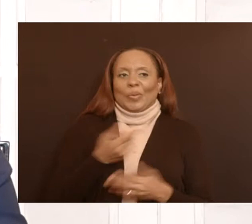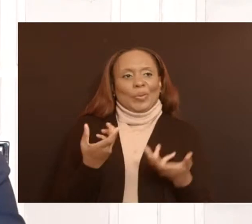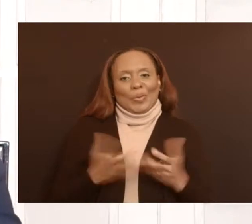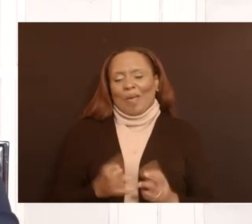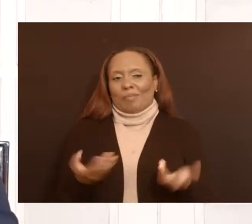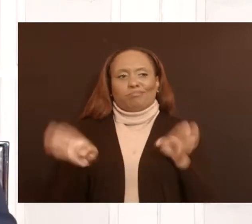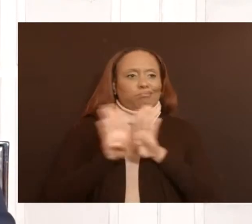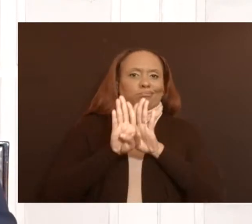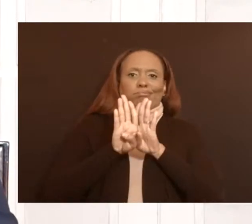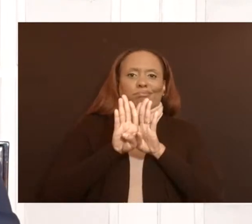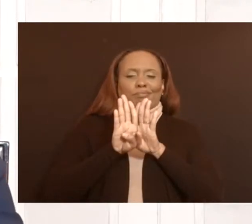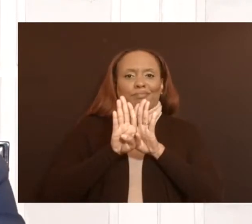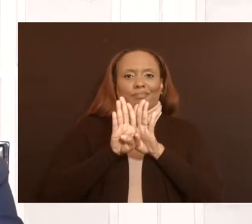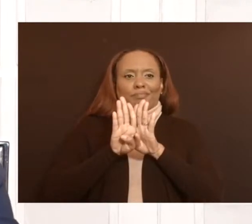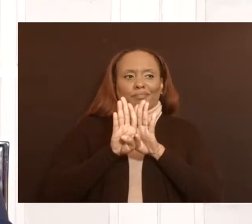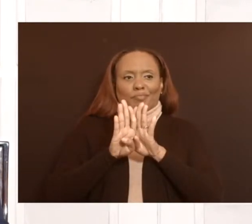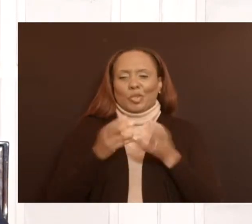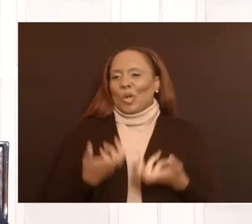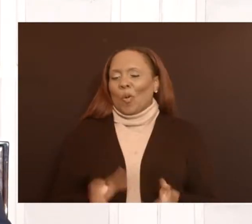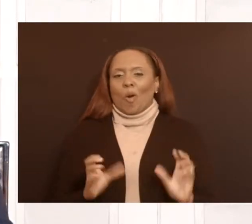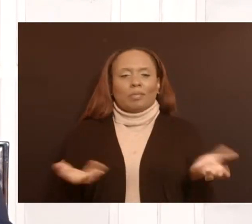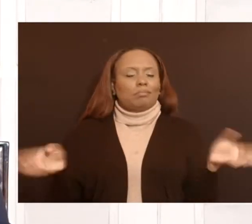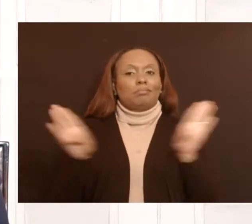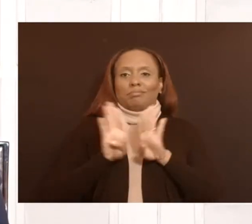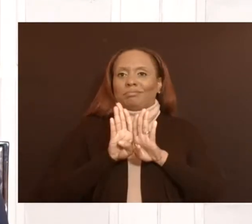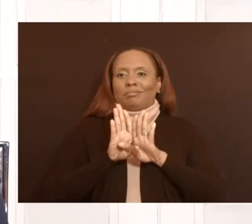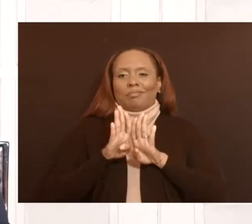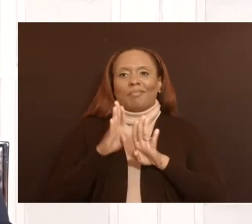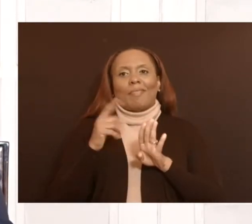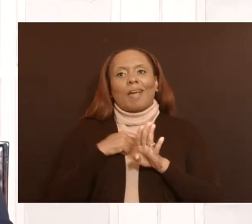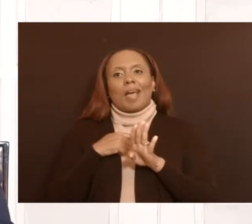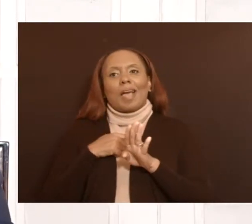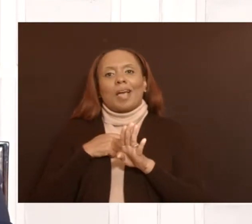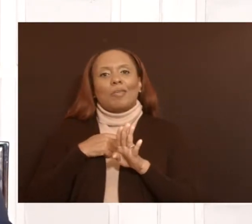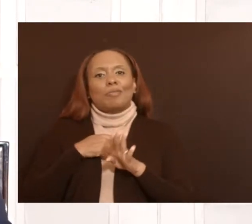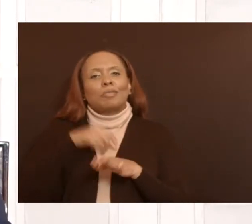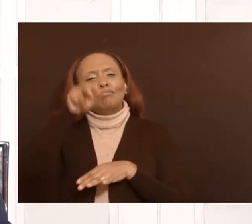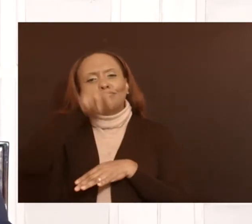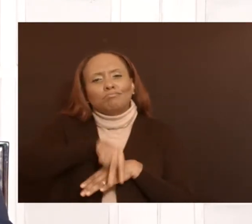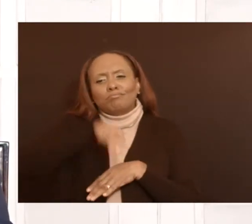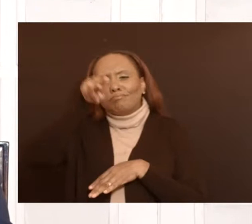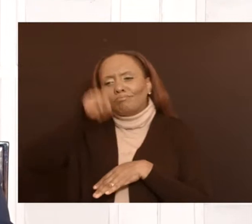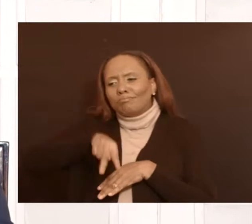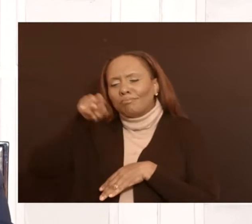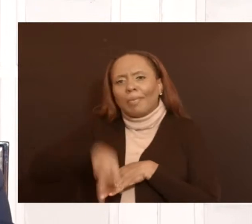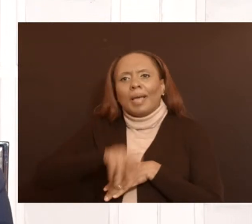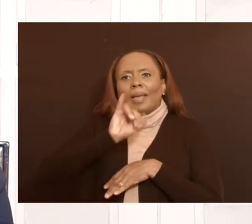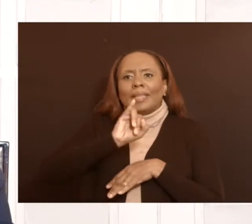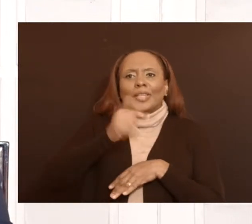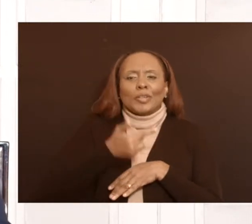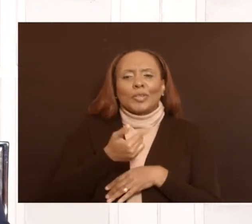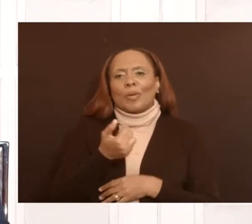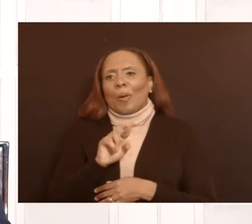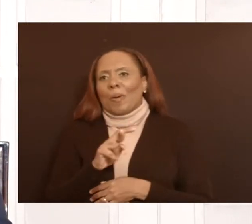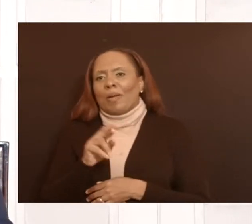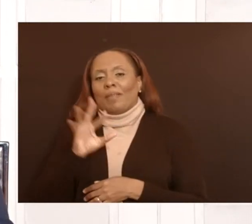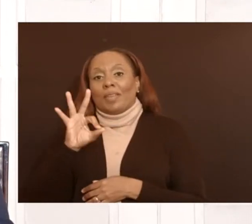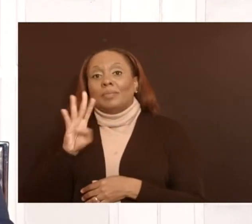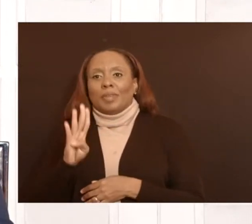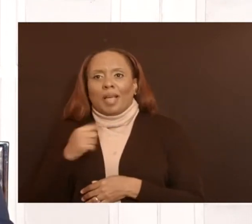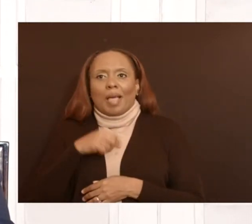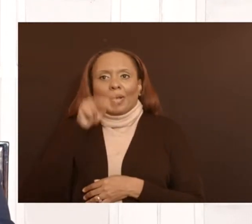And I during the conversations, I was looking over the social media and to see what people were saying. And this is my final statement to you.